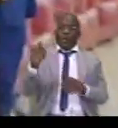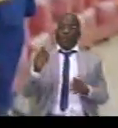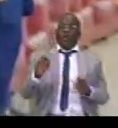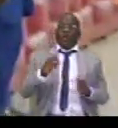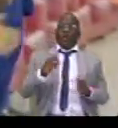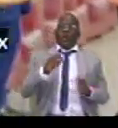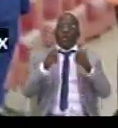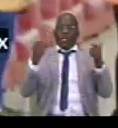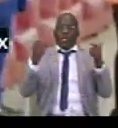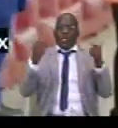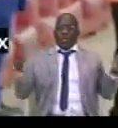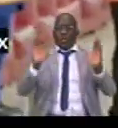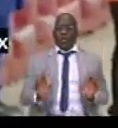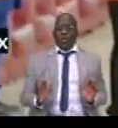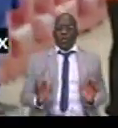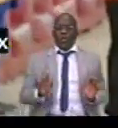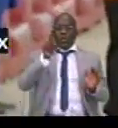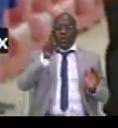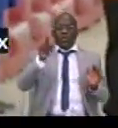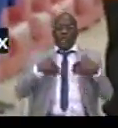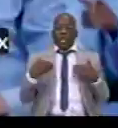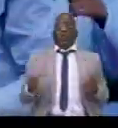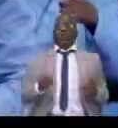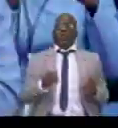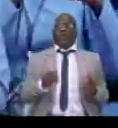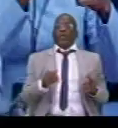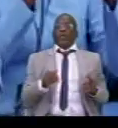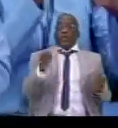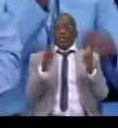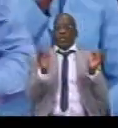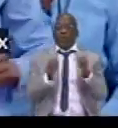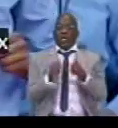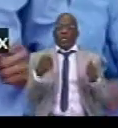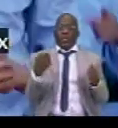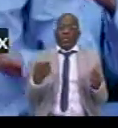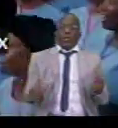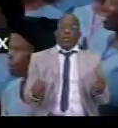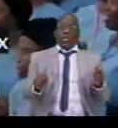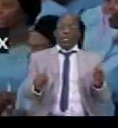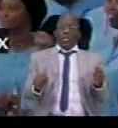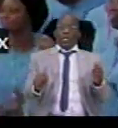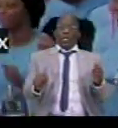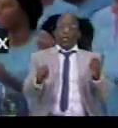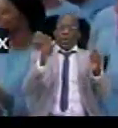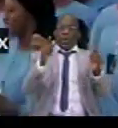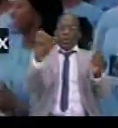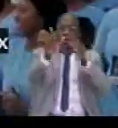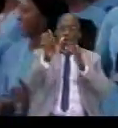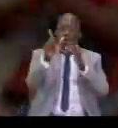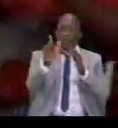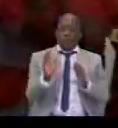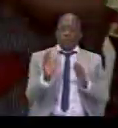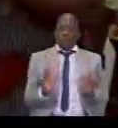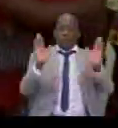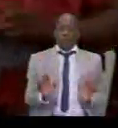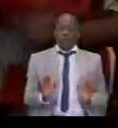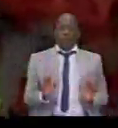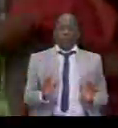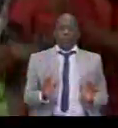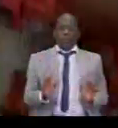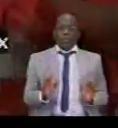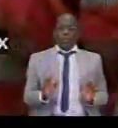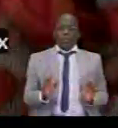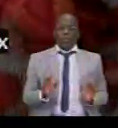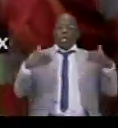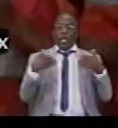have encounter with a God of great wonder. Are there people there? I say you will have